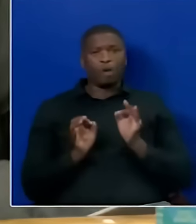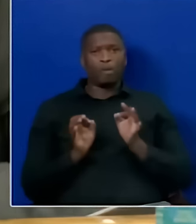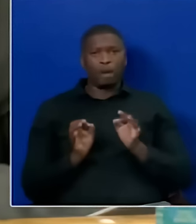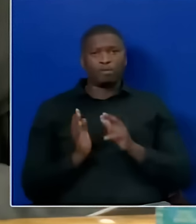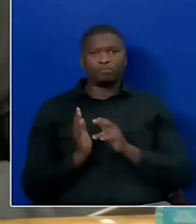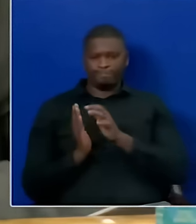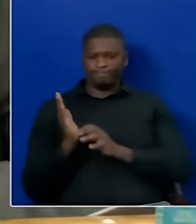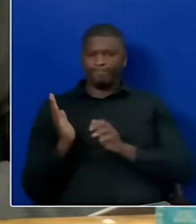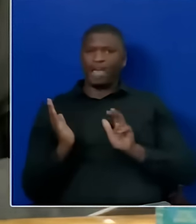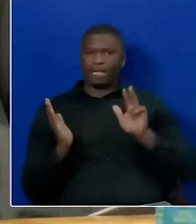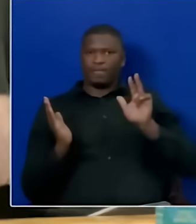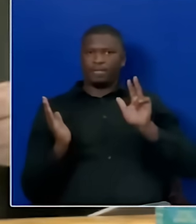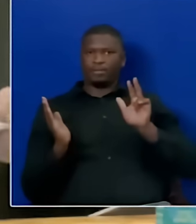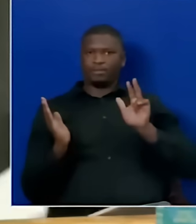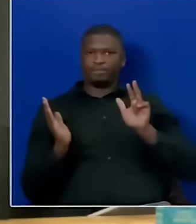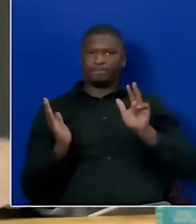which